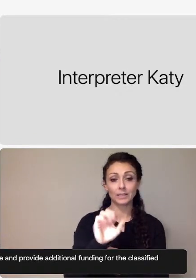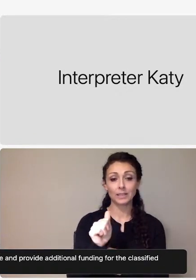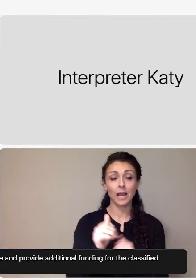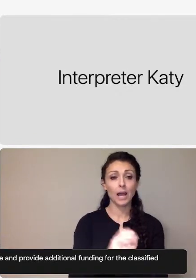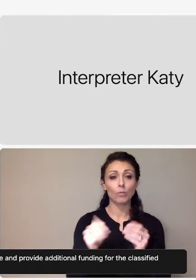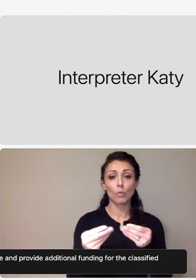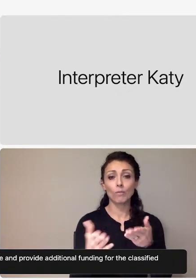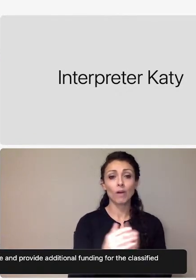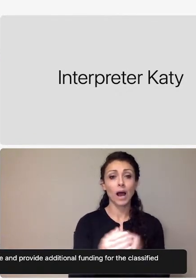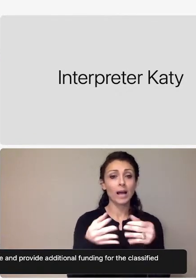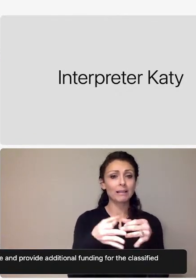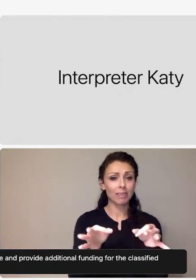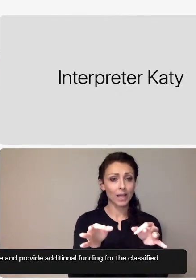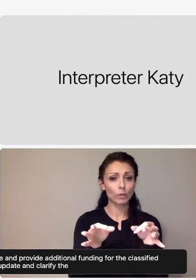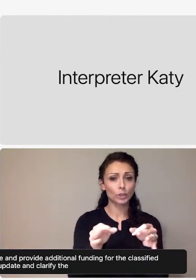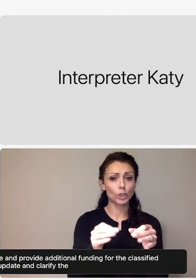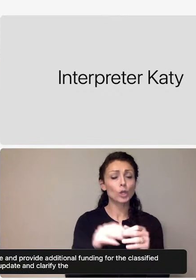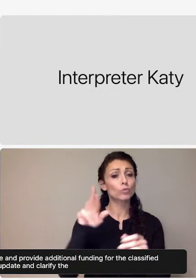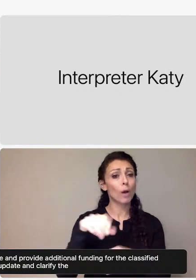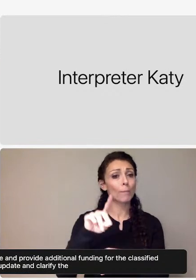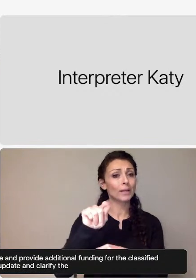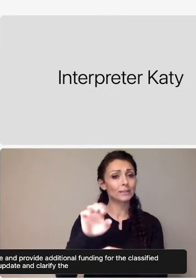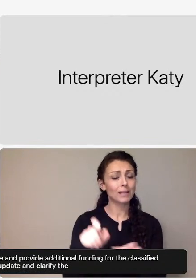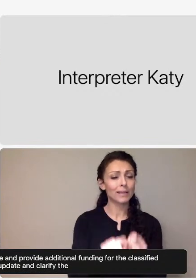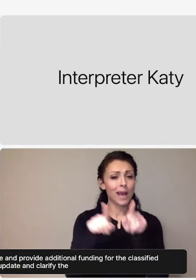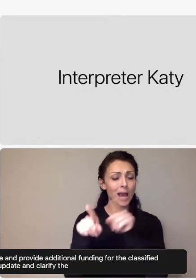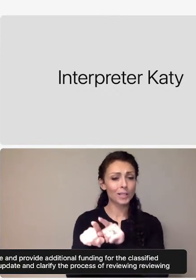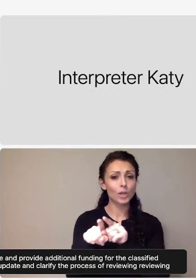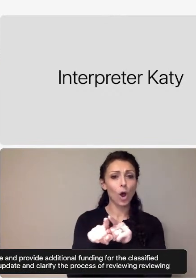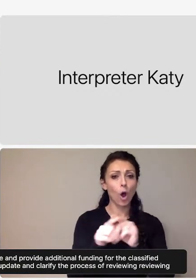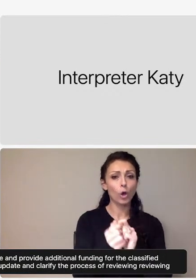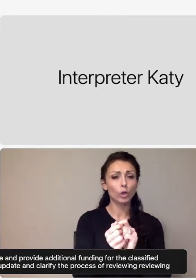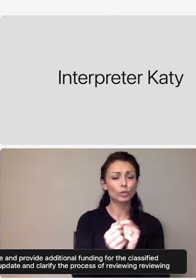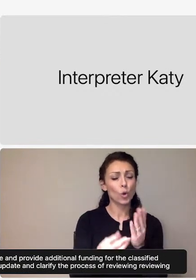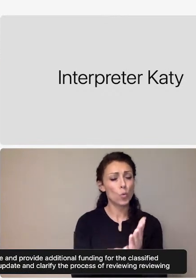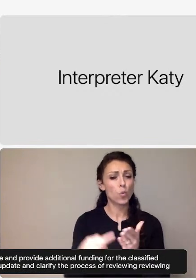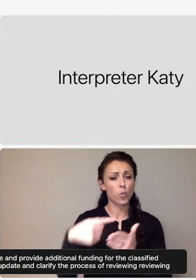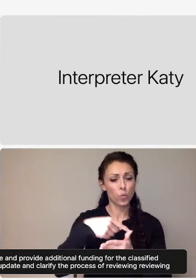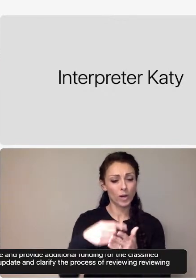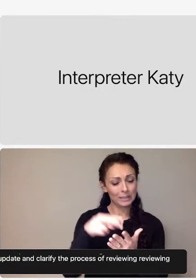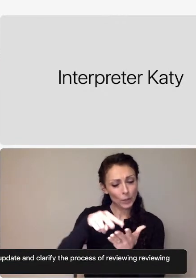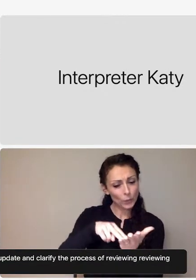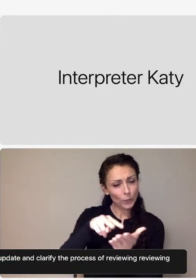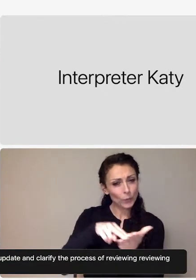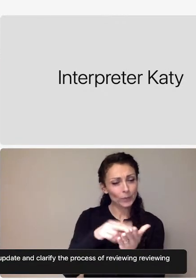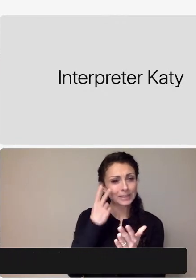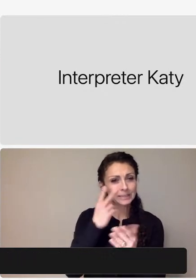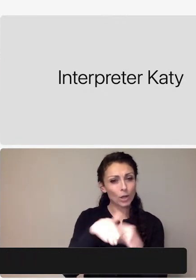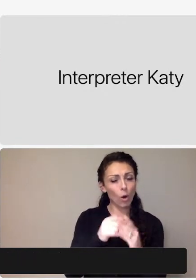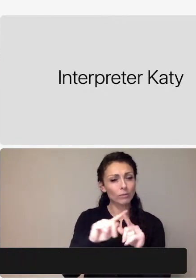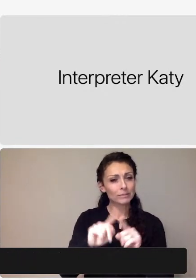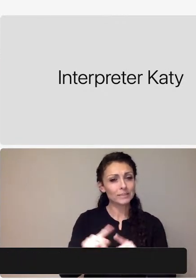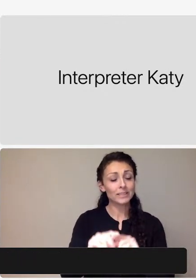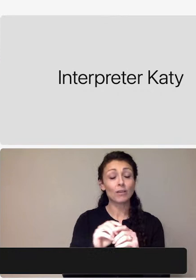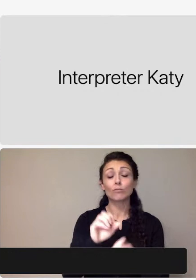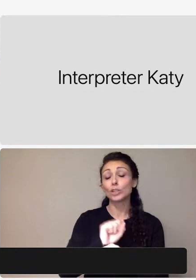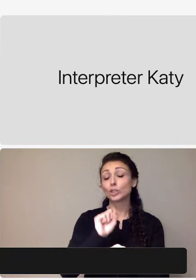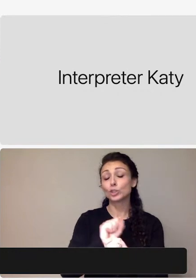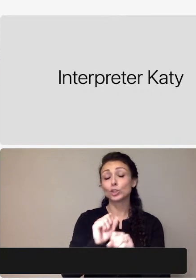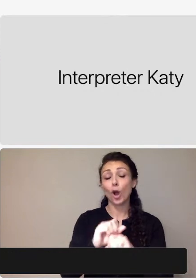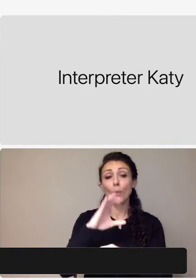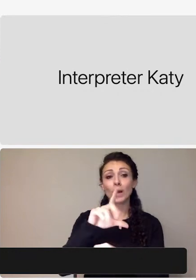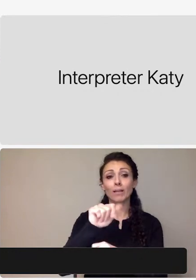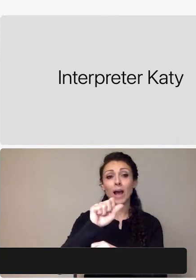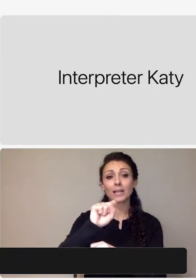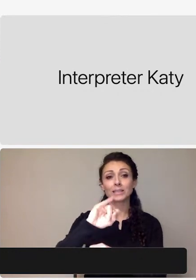to update and clarify the process of reviewing reviewing job classifications and update the reclassification process article